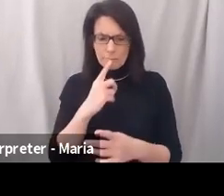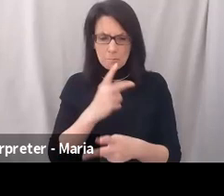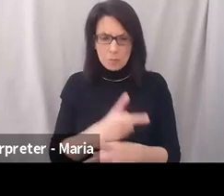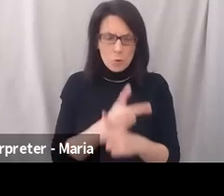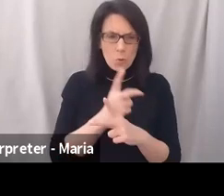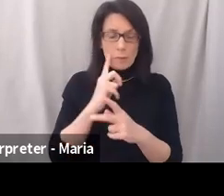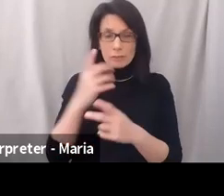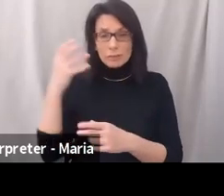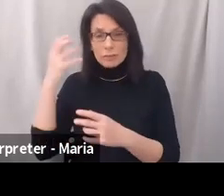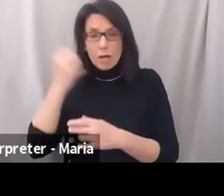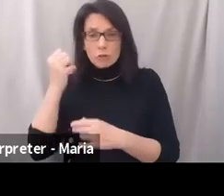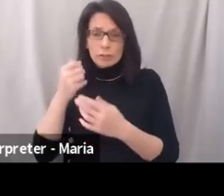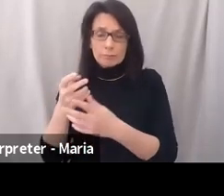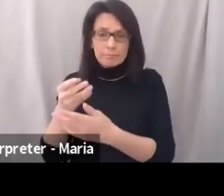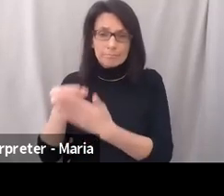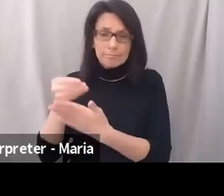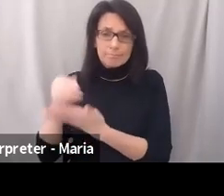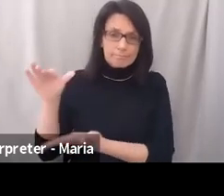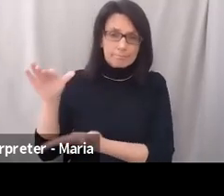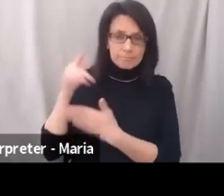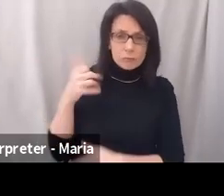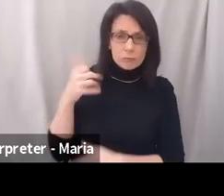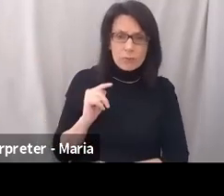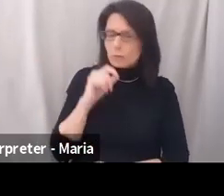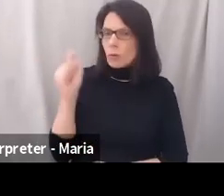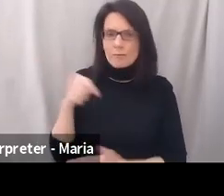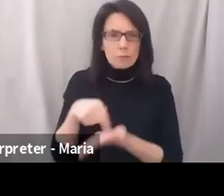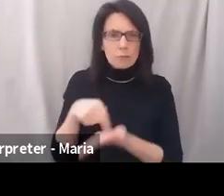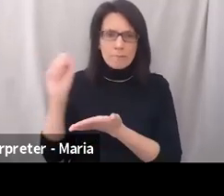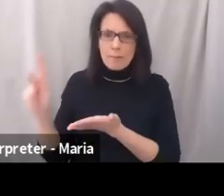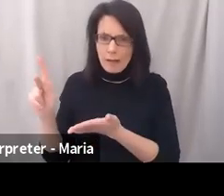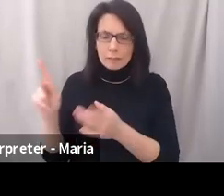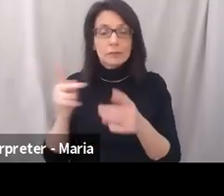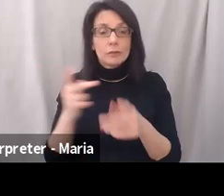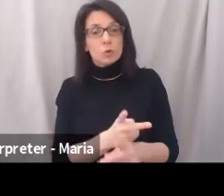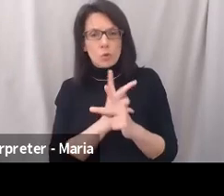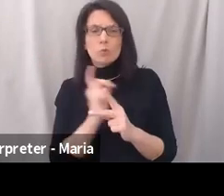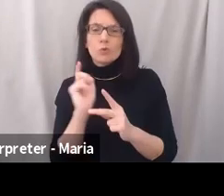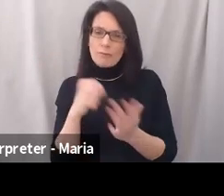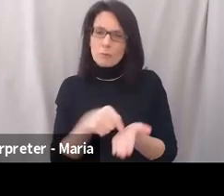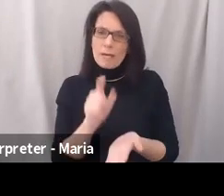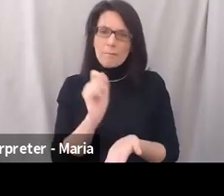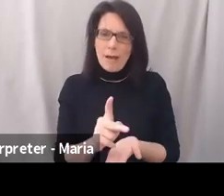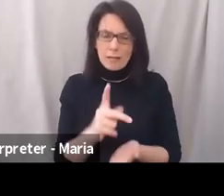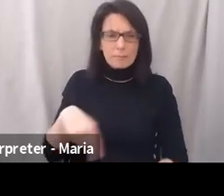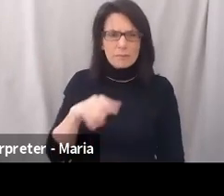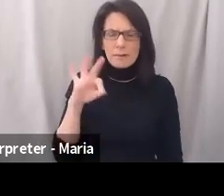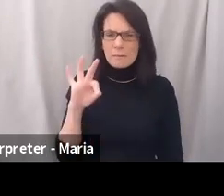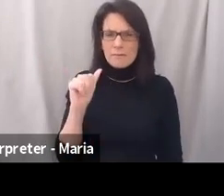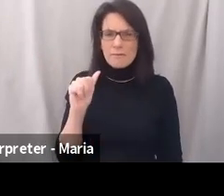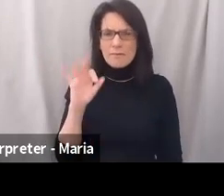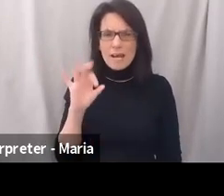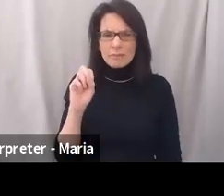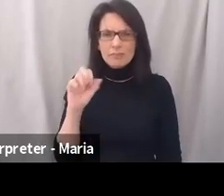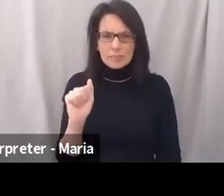to do the payment, but on the grant and scholarship, you don't need to do that. Um, FAFSA, we all are familiar with it. It's a